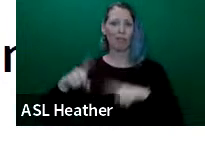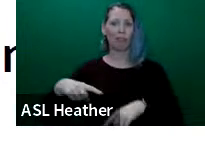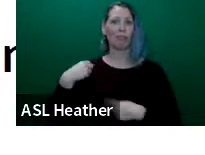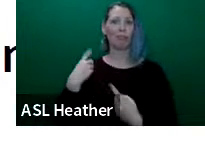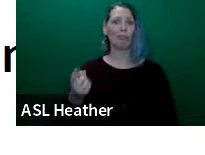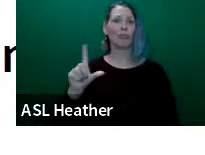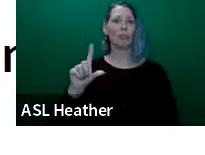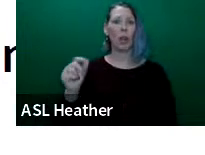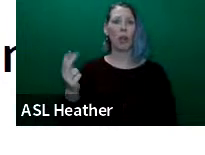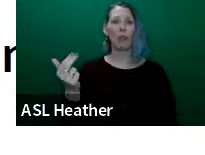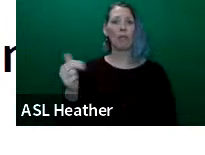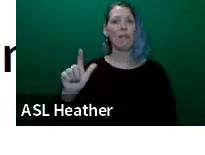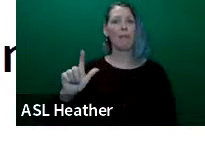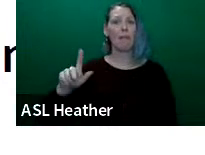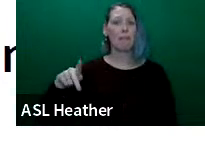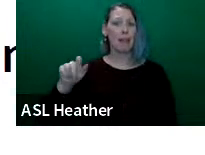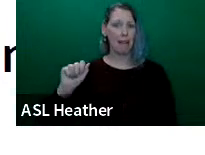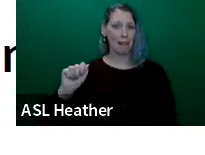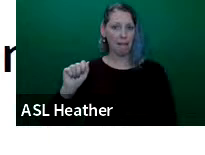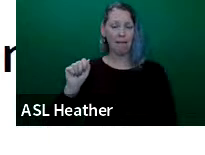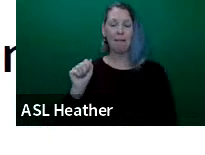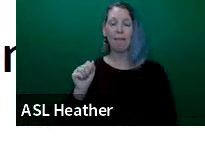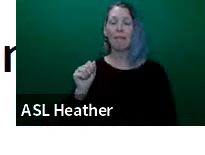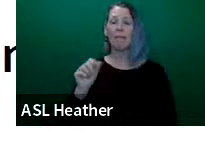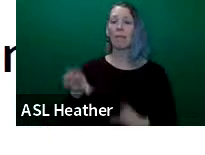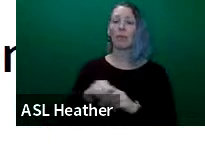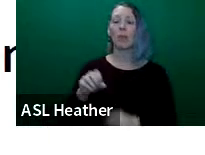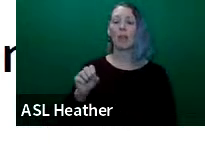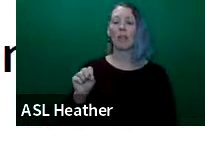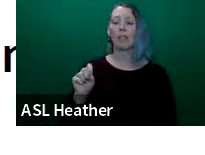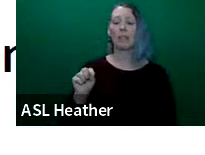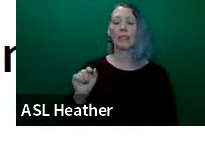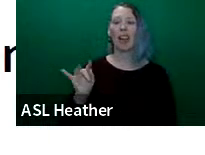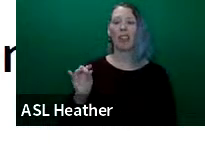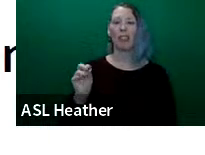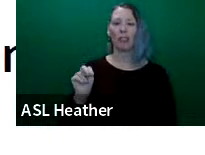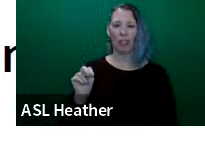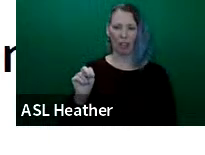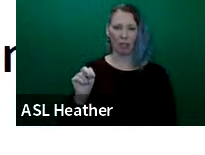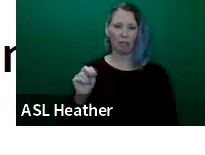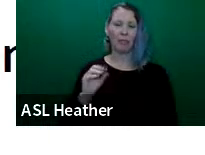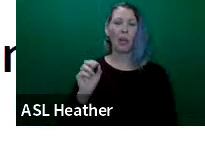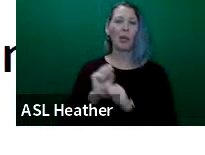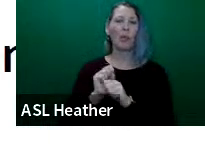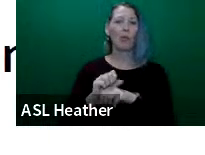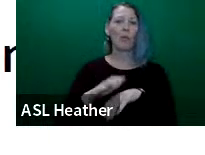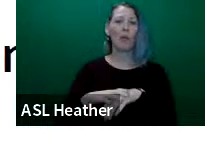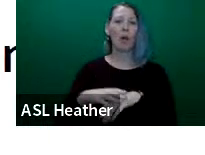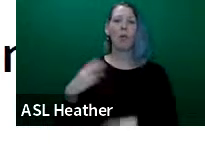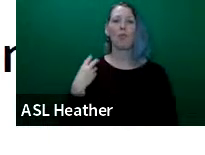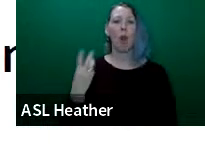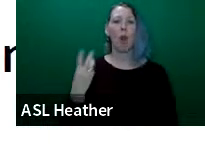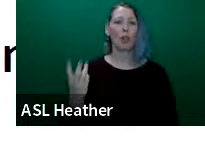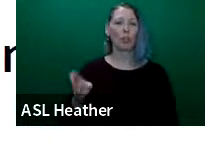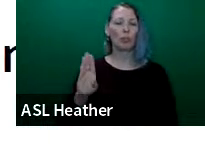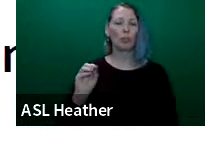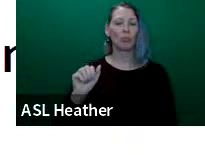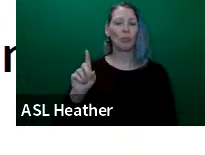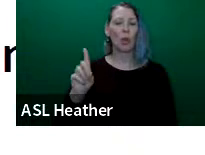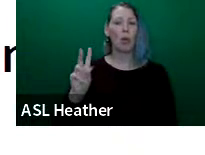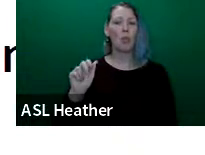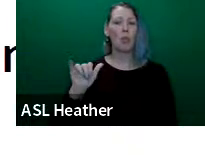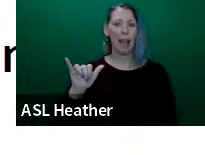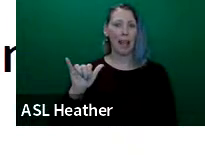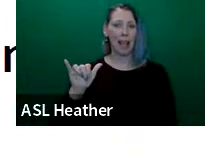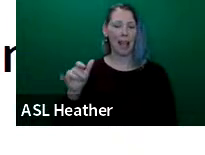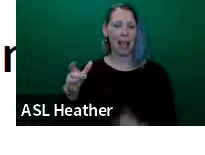2013 LPA, including the stations, the aforementioned stations, as well as the work along the Washington Broadway couplet and the